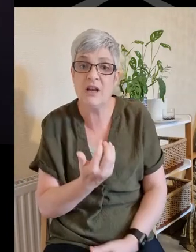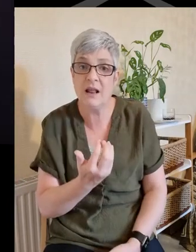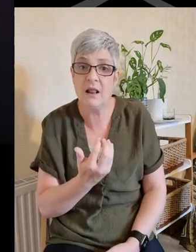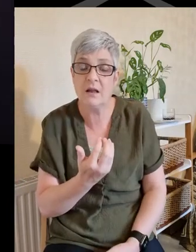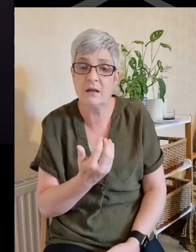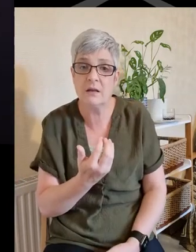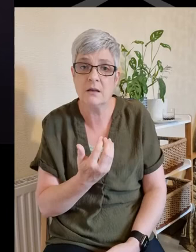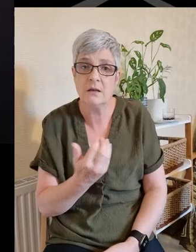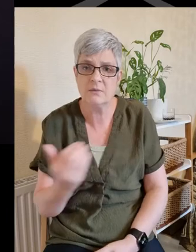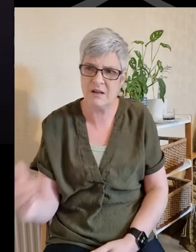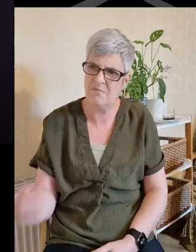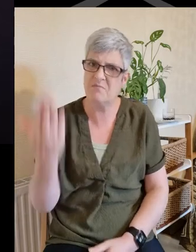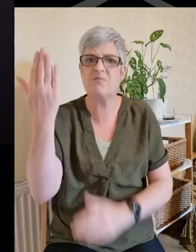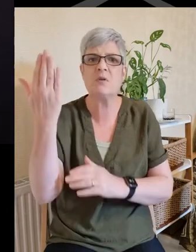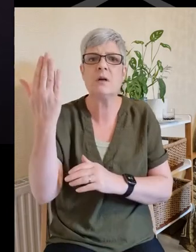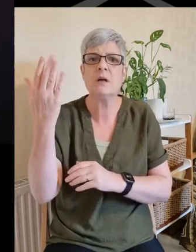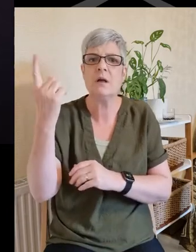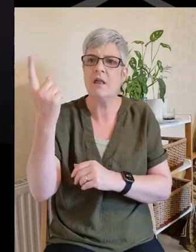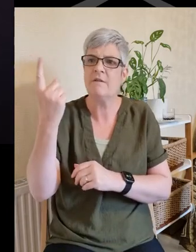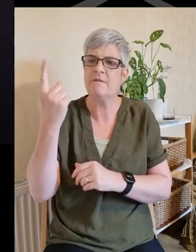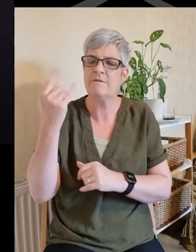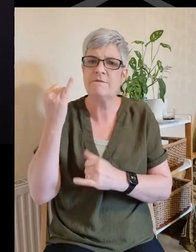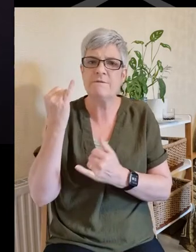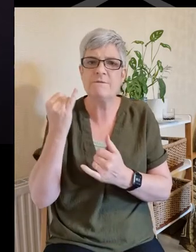was confronting the false god of Baal.